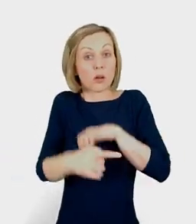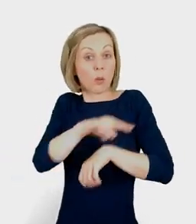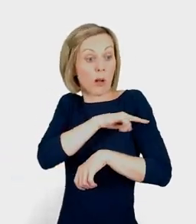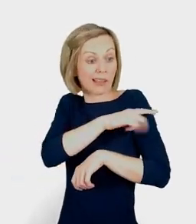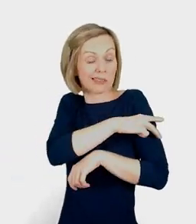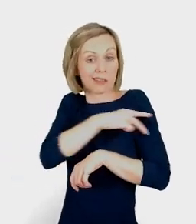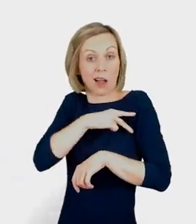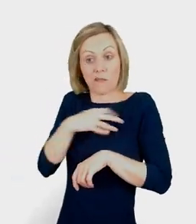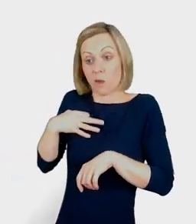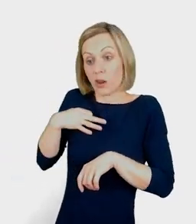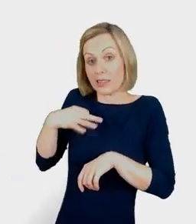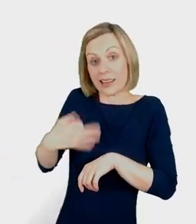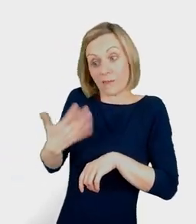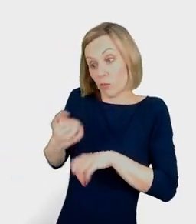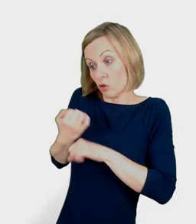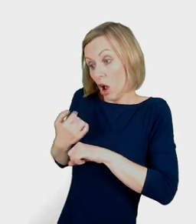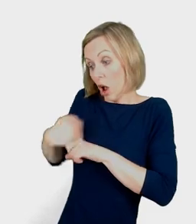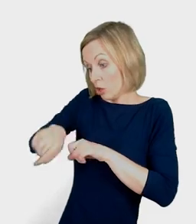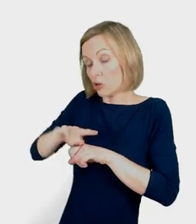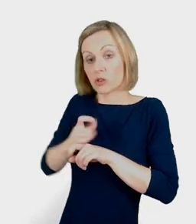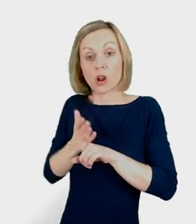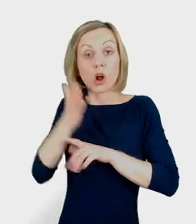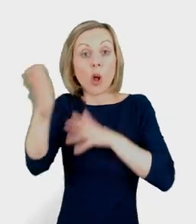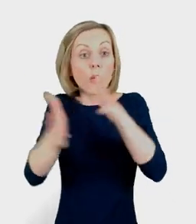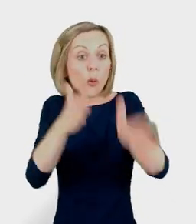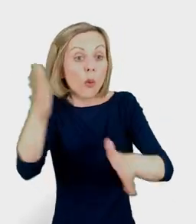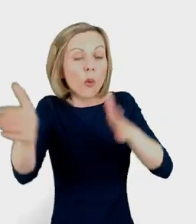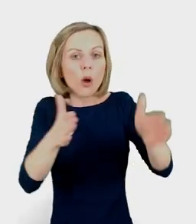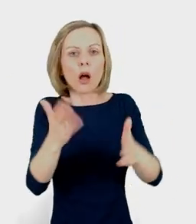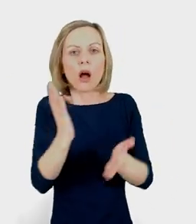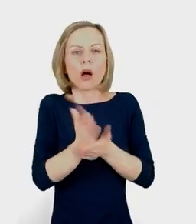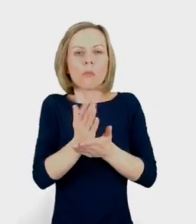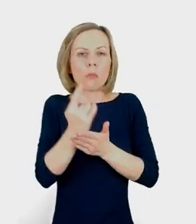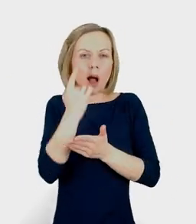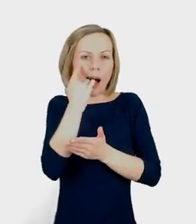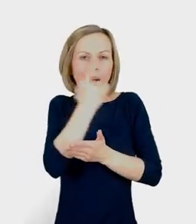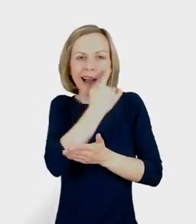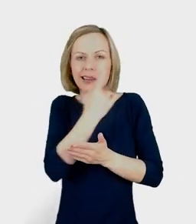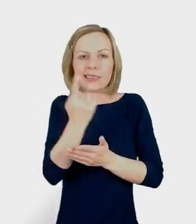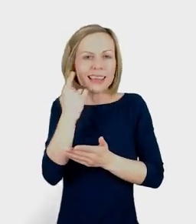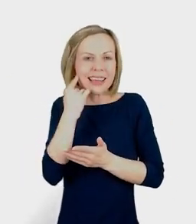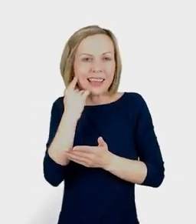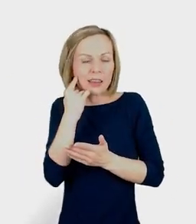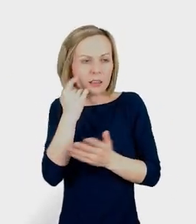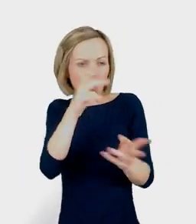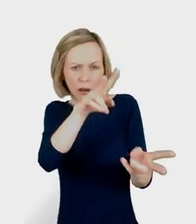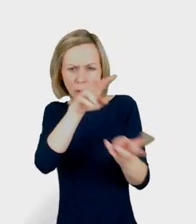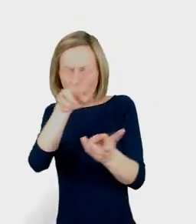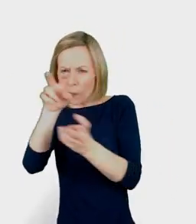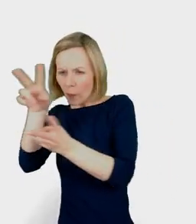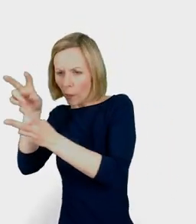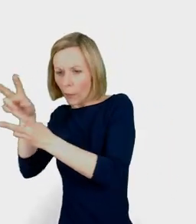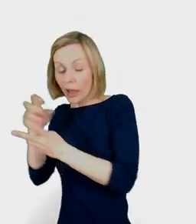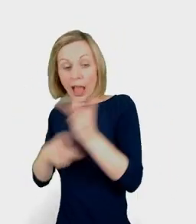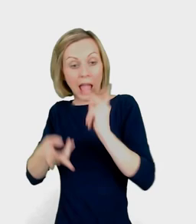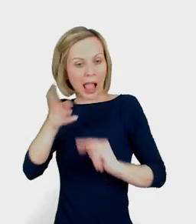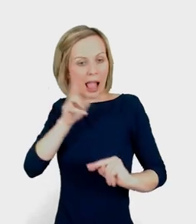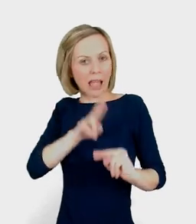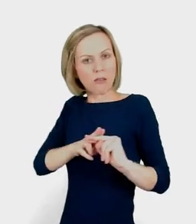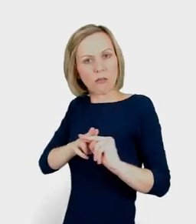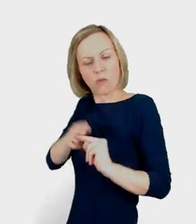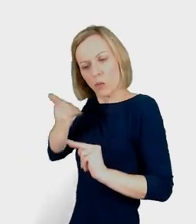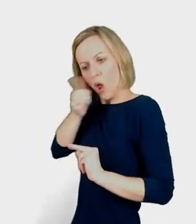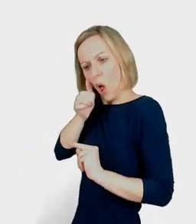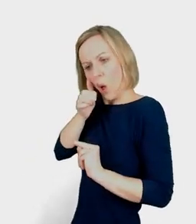Church staff, volunteers, and attendees, they are our eyes and they are our ears. If you know how to spot